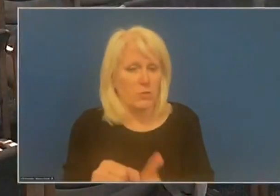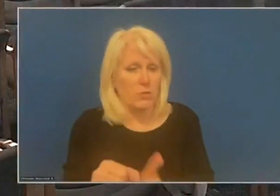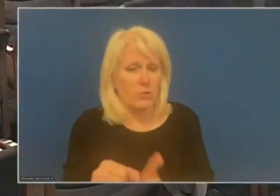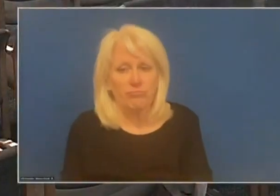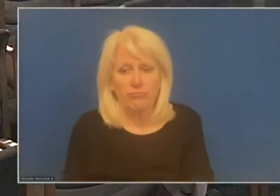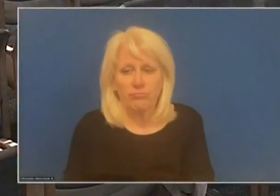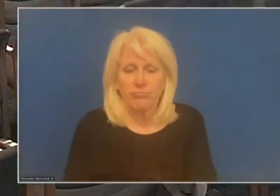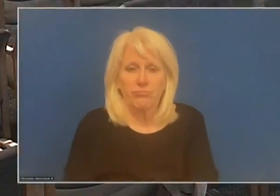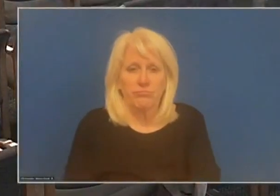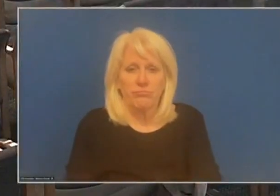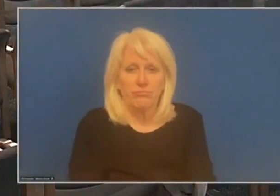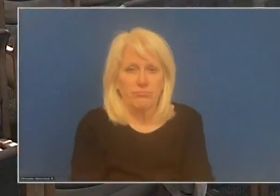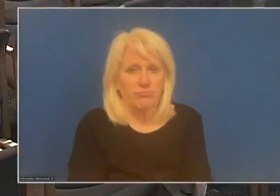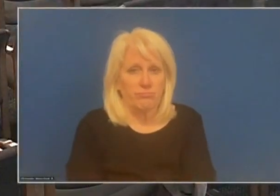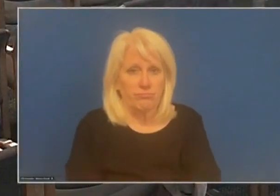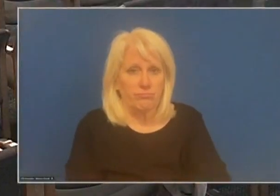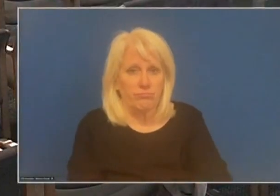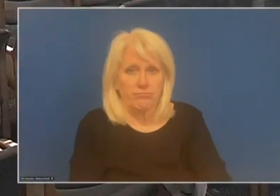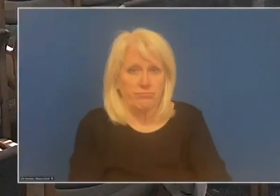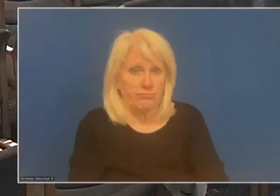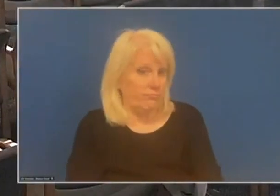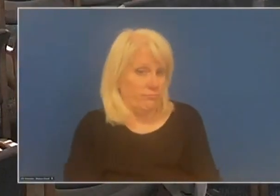That's pretty out there.